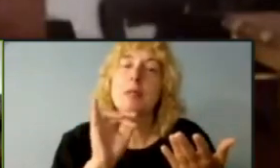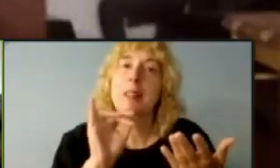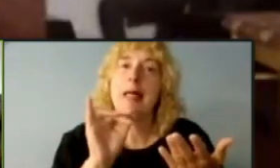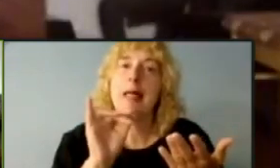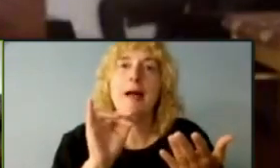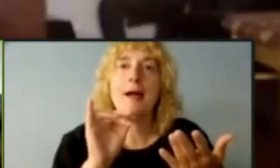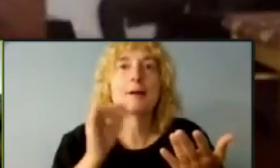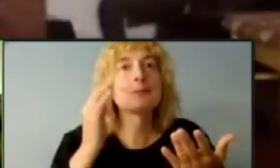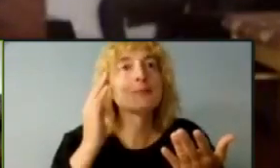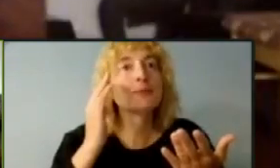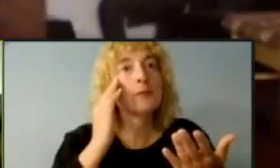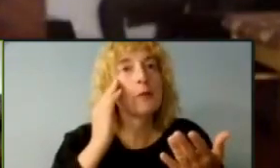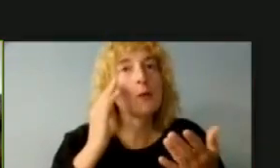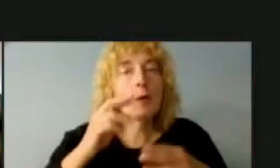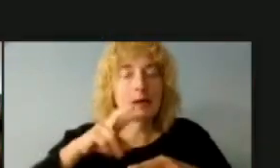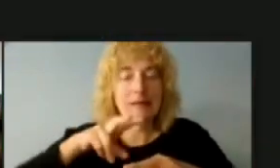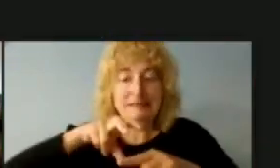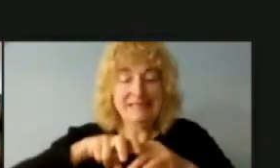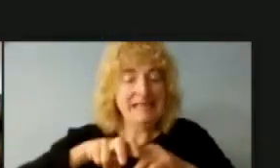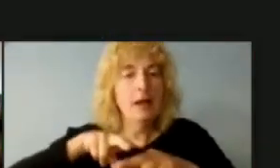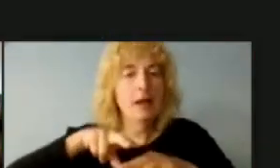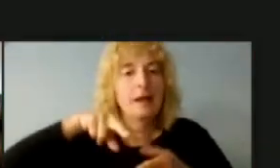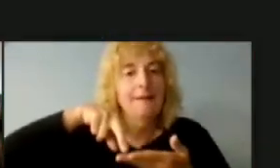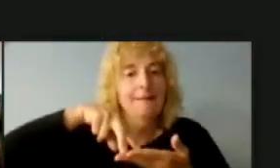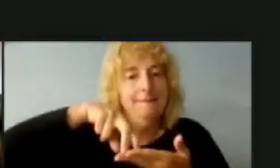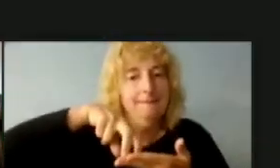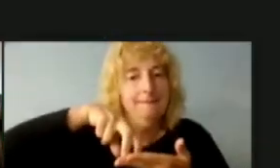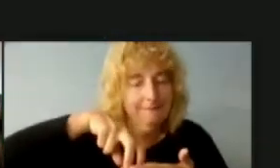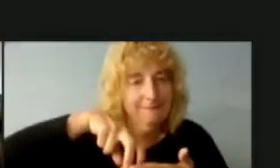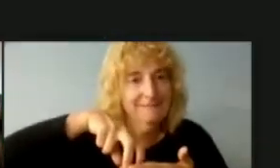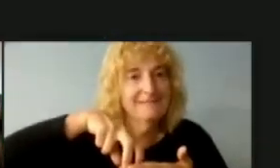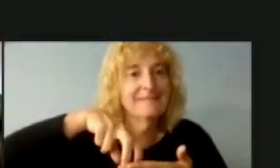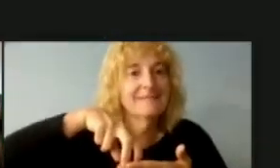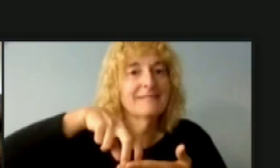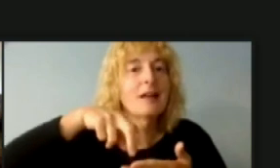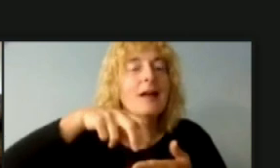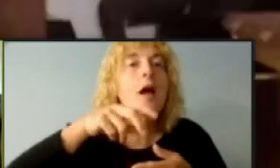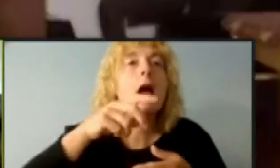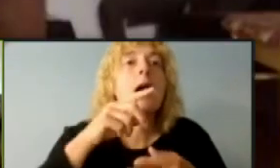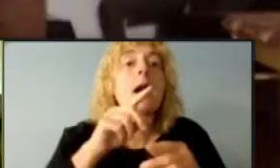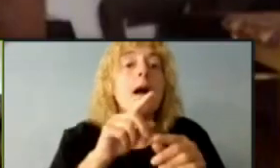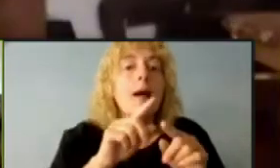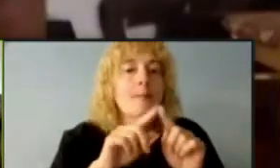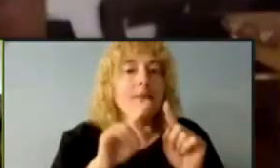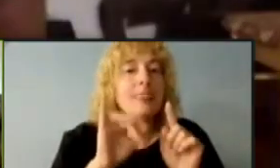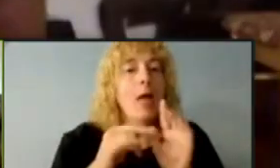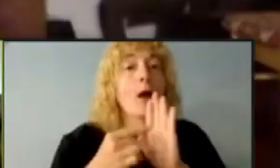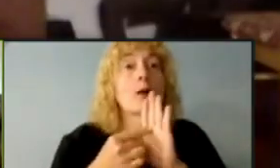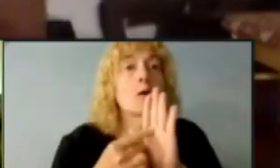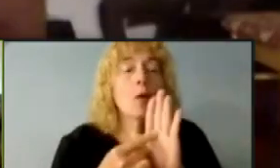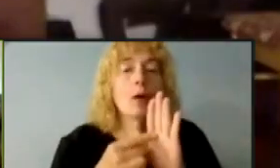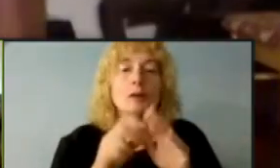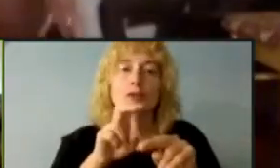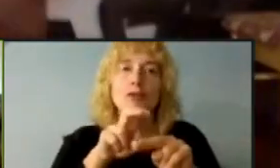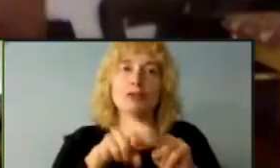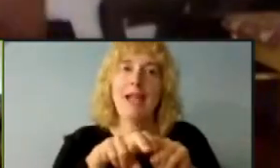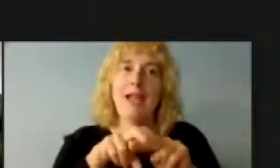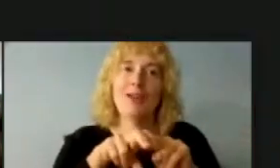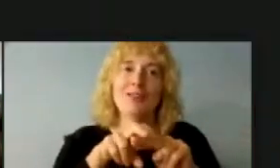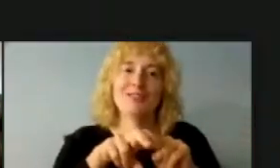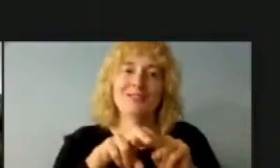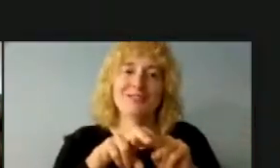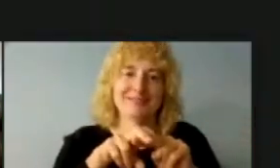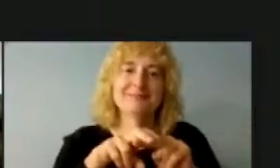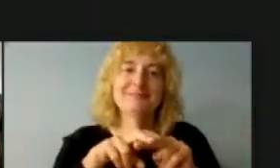are bent and it looks like you're sitting, guess what yoga pose this is? You got it. This is chair pose. So now I'm going to give you the side